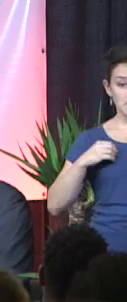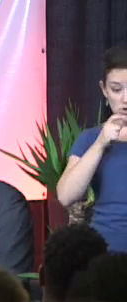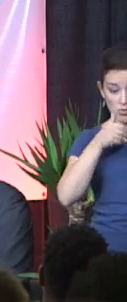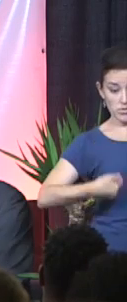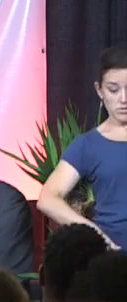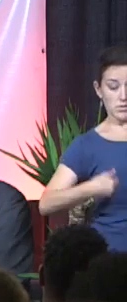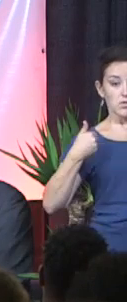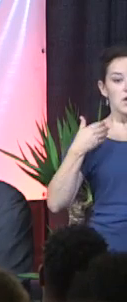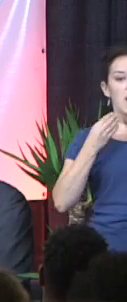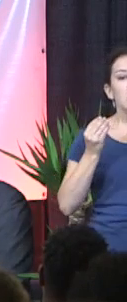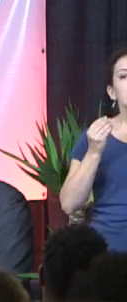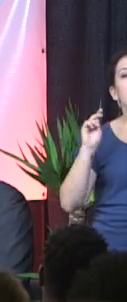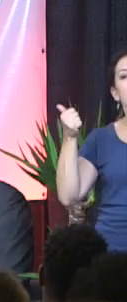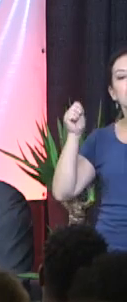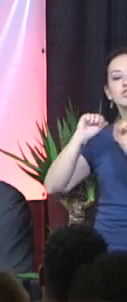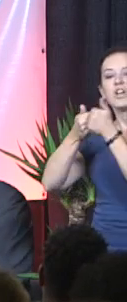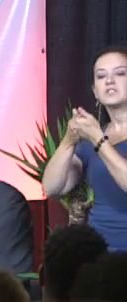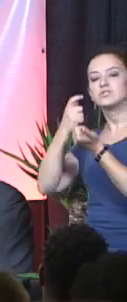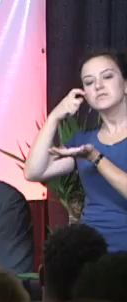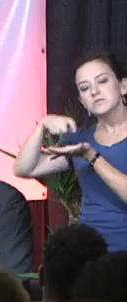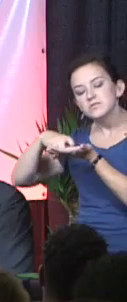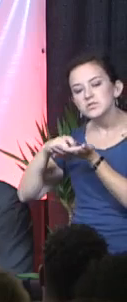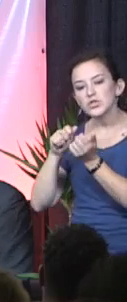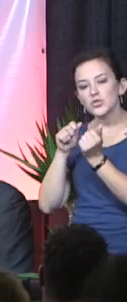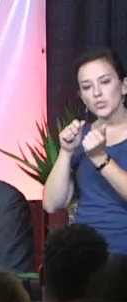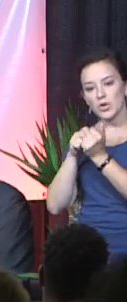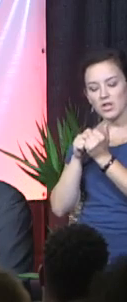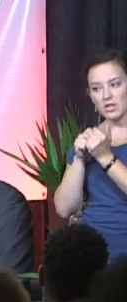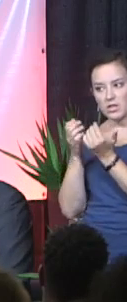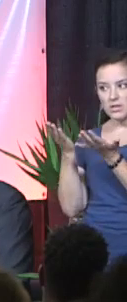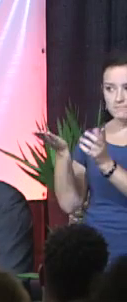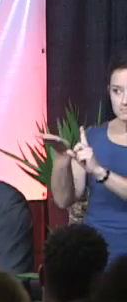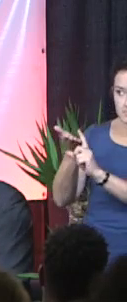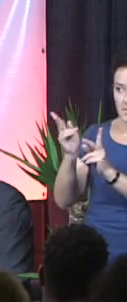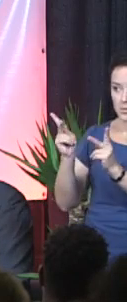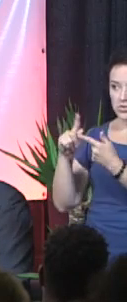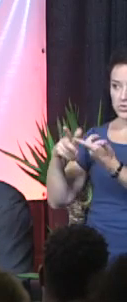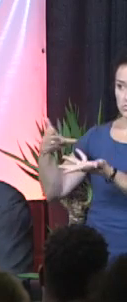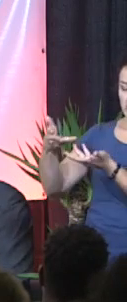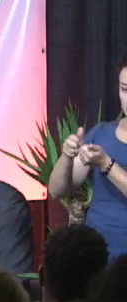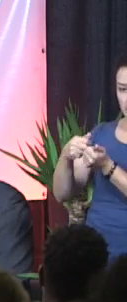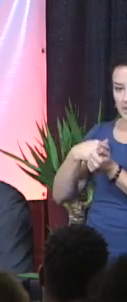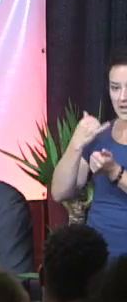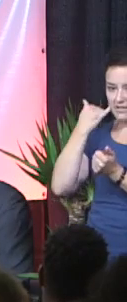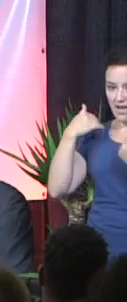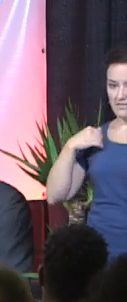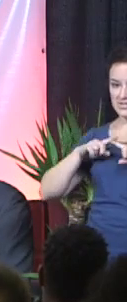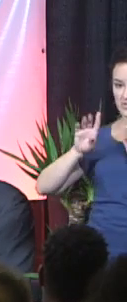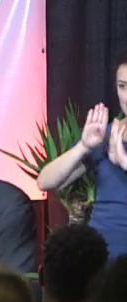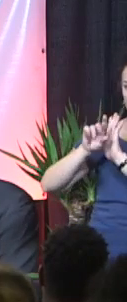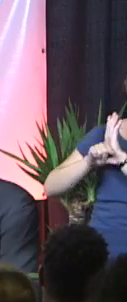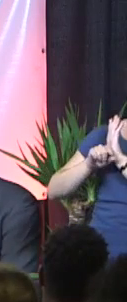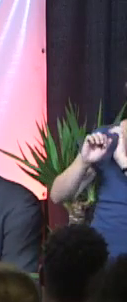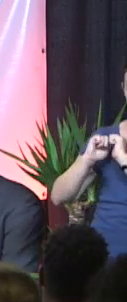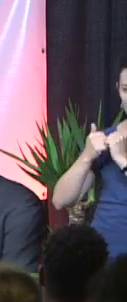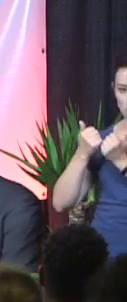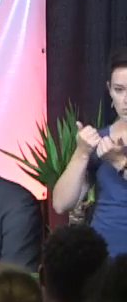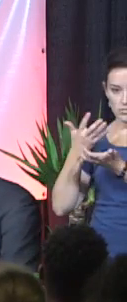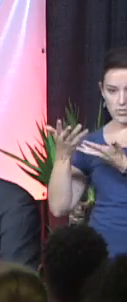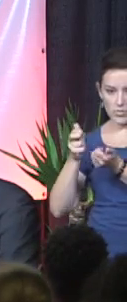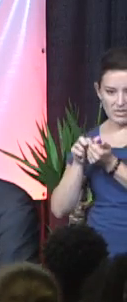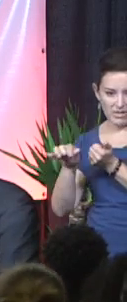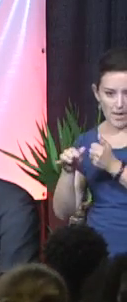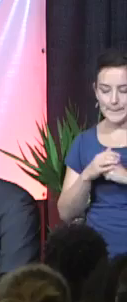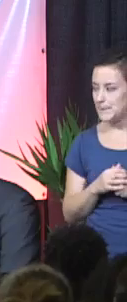then what challenges are you seeing with getting people to relate to them if they come from a different background? This is